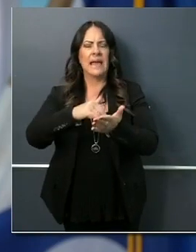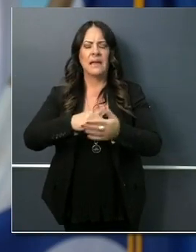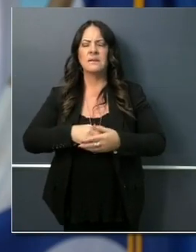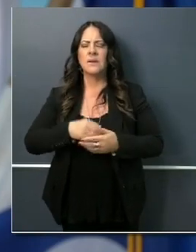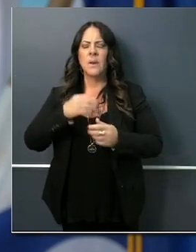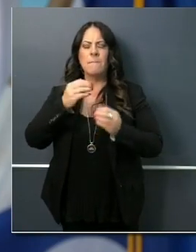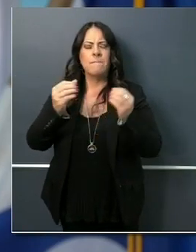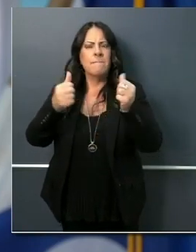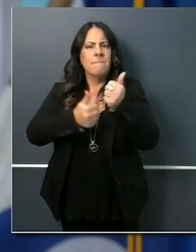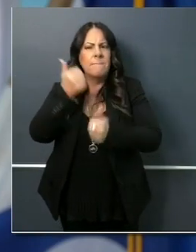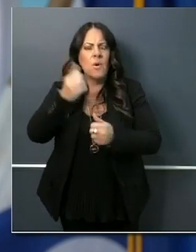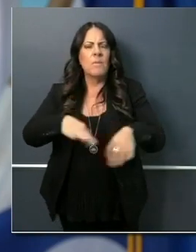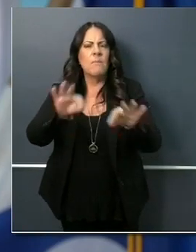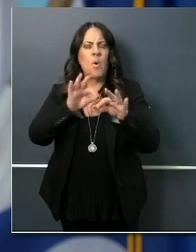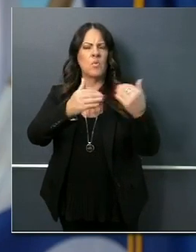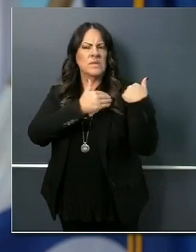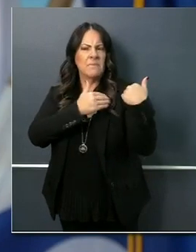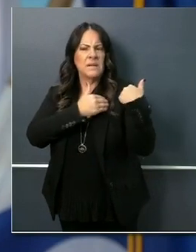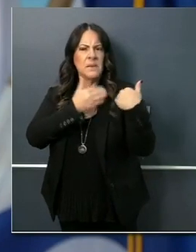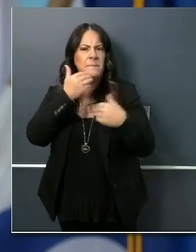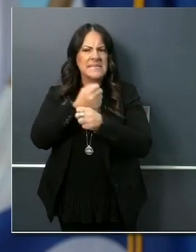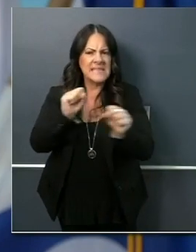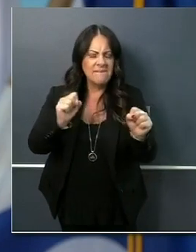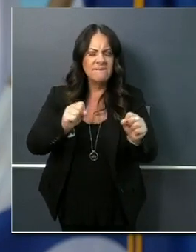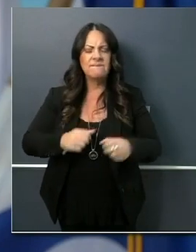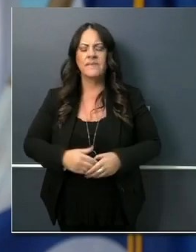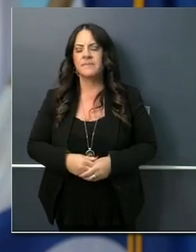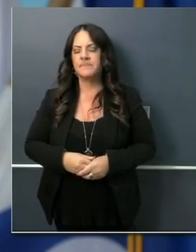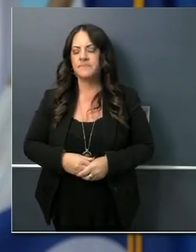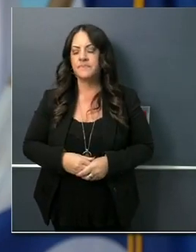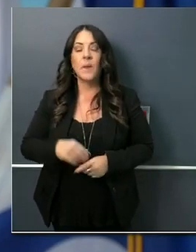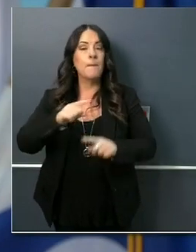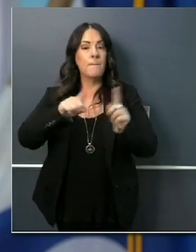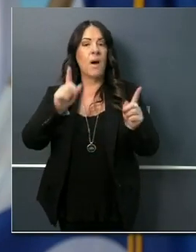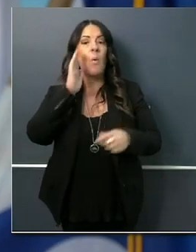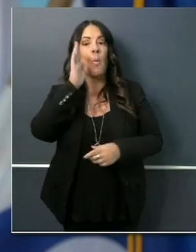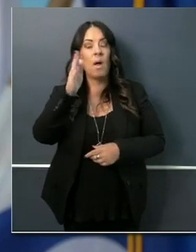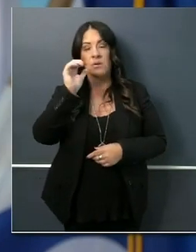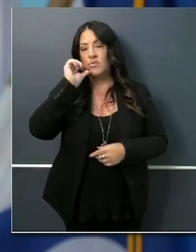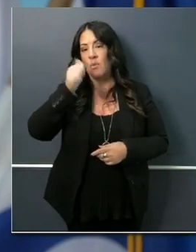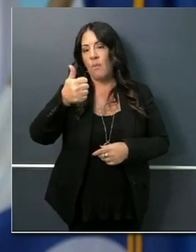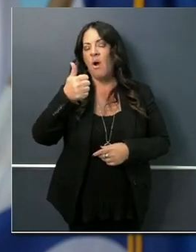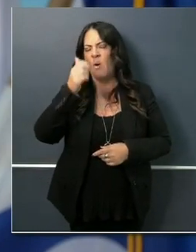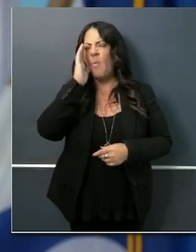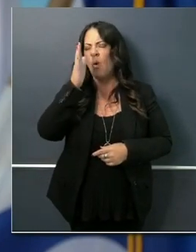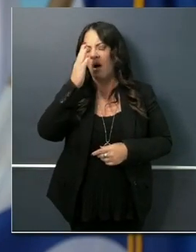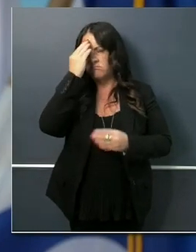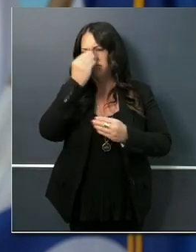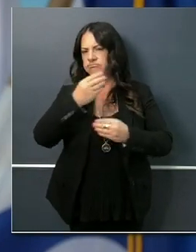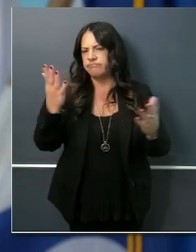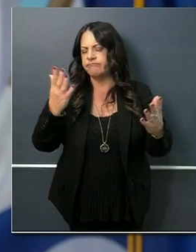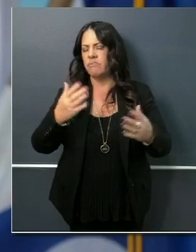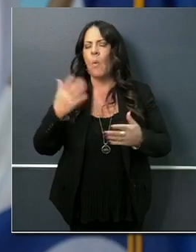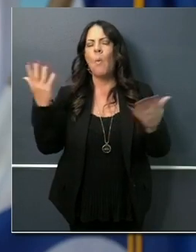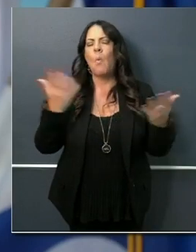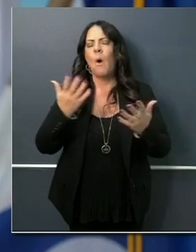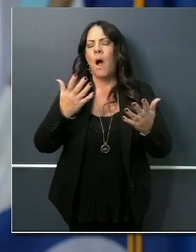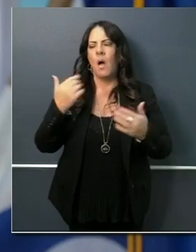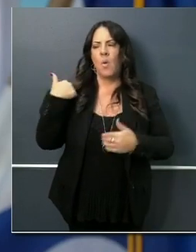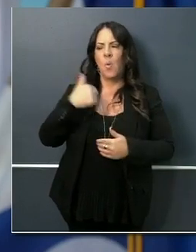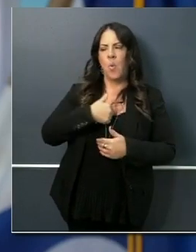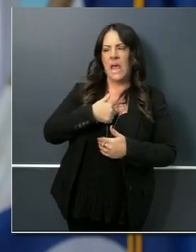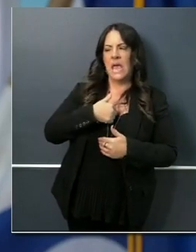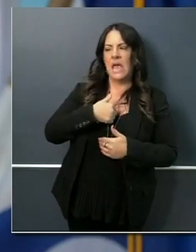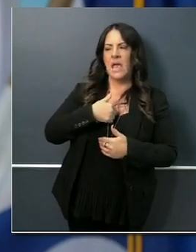that end, I want to be very specific. Tomorrow, we will lay out our California-based thinking on that effort.